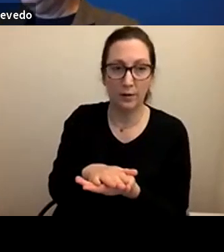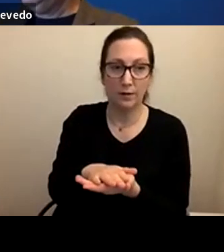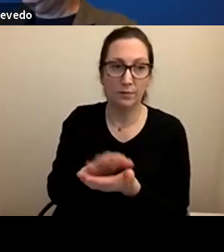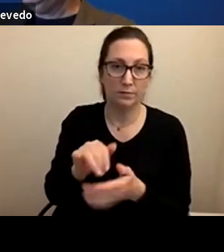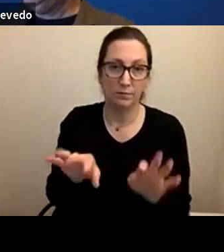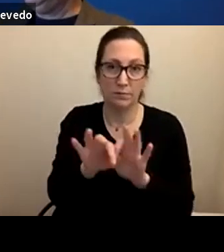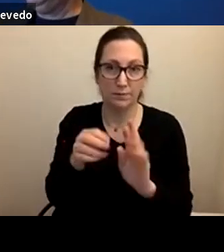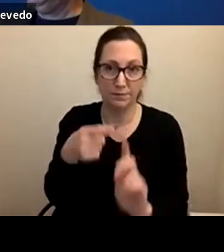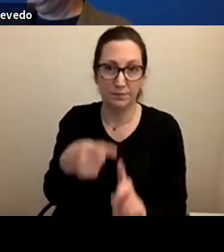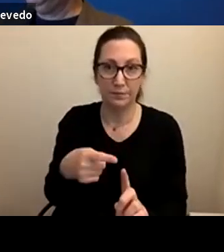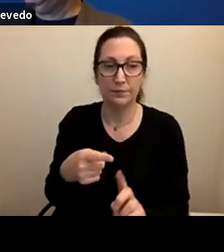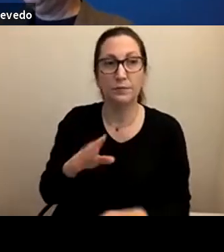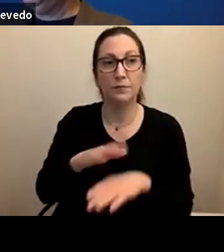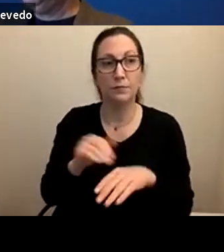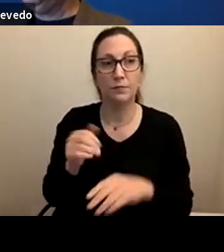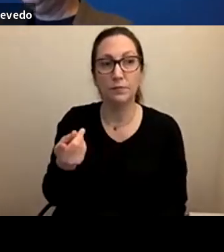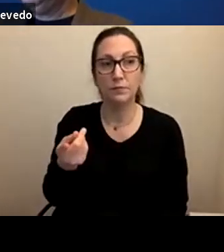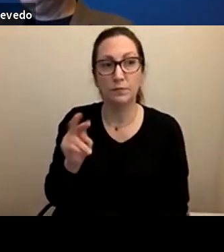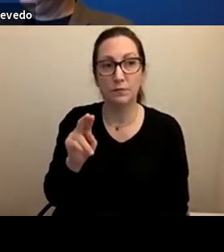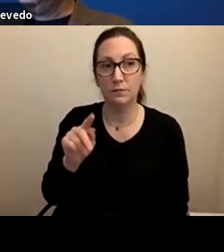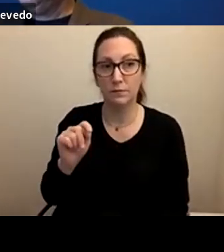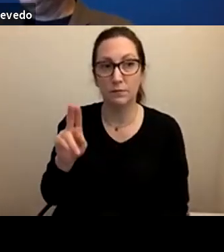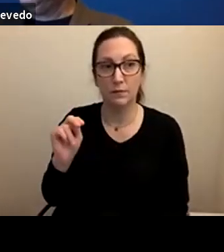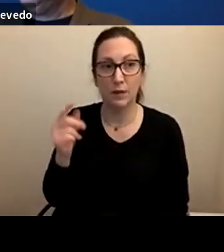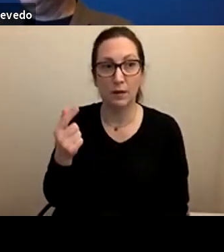point. Dr. Tung?